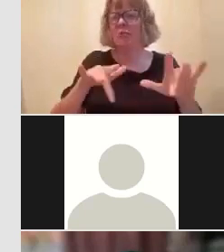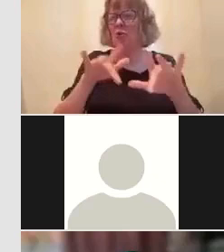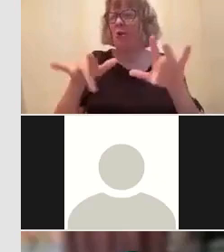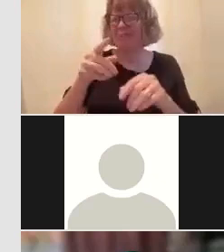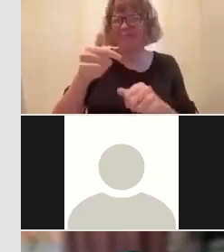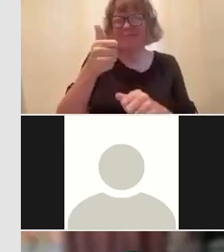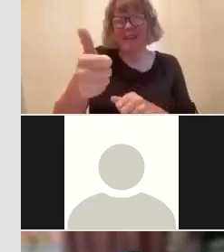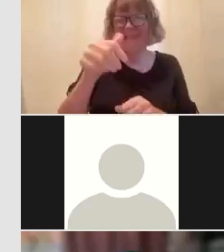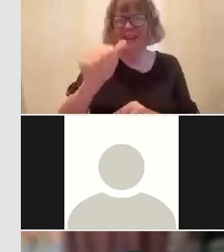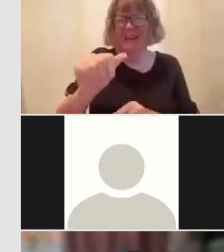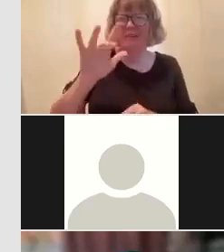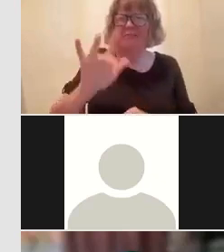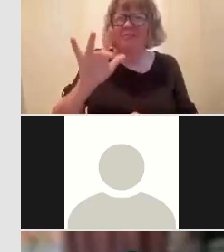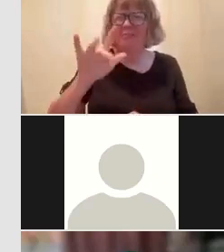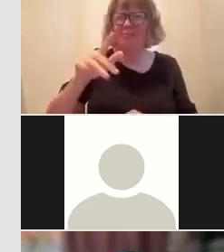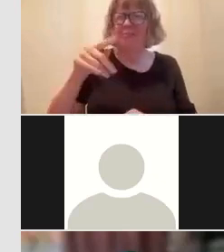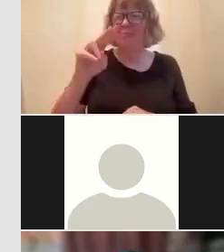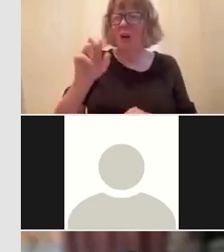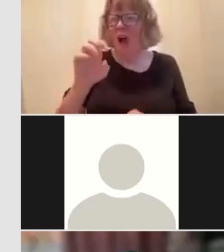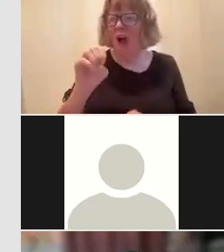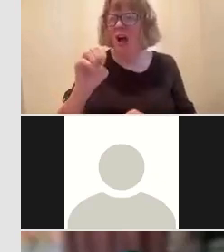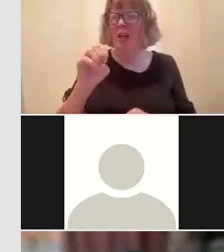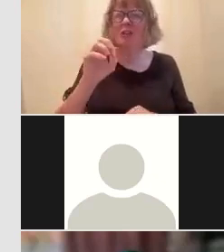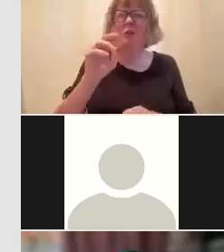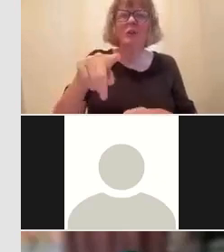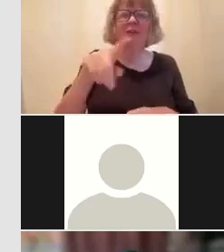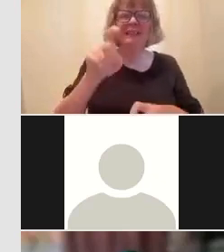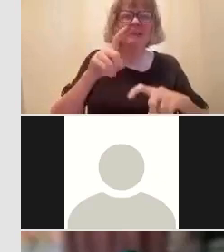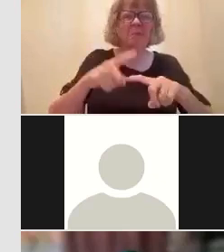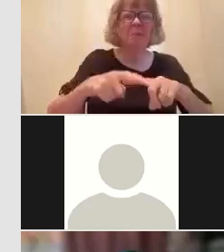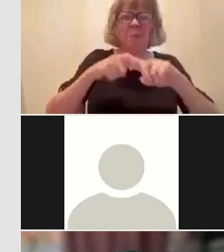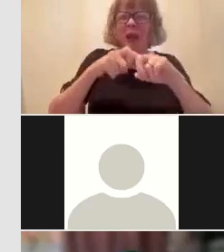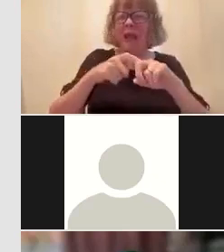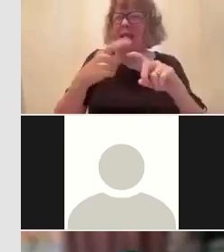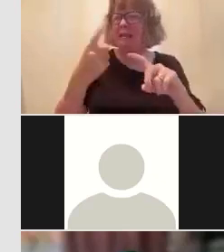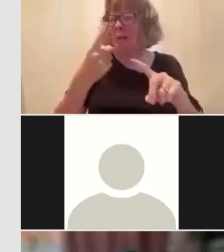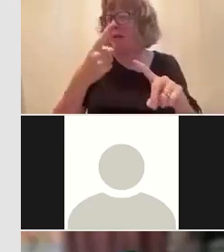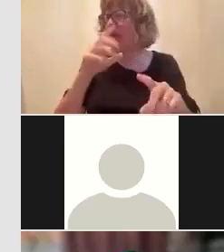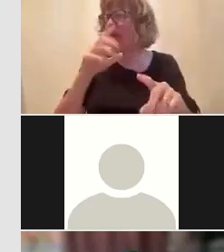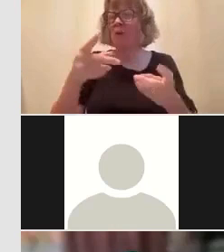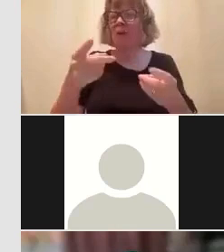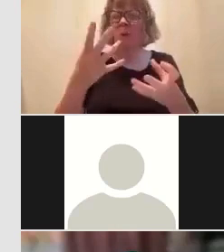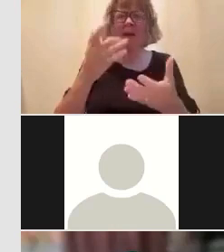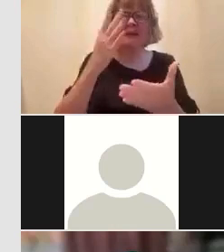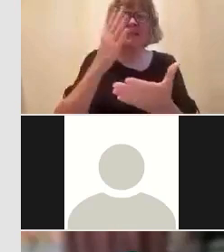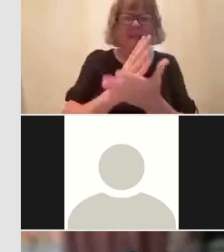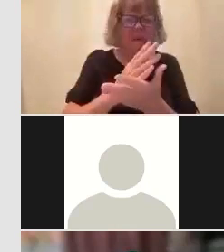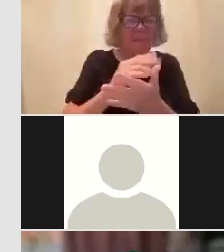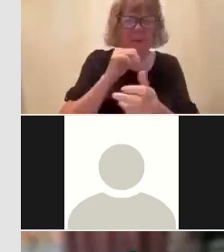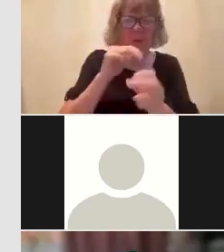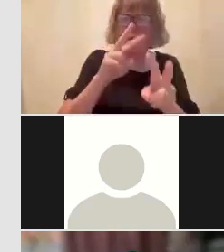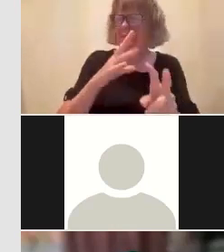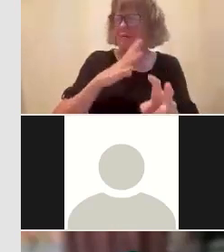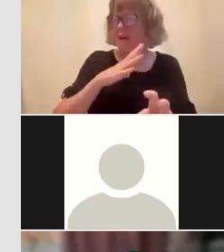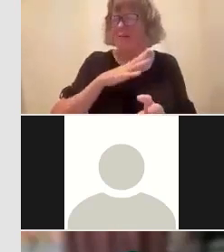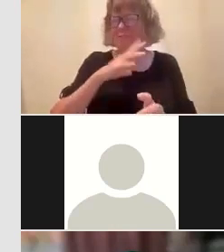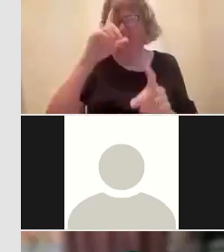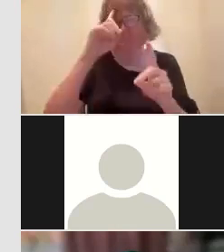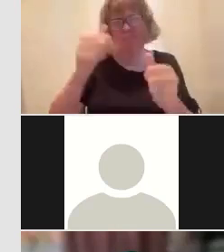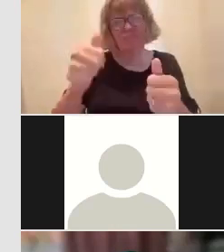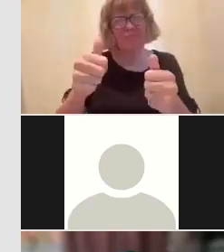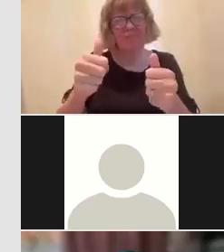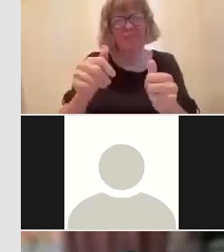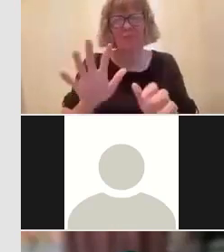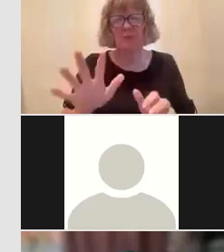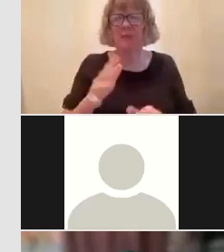or take time away or end the recording should you need. If you have questions when we're done, please